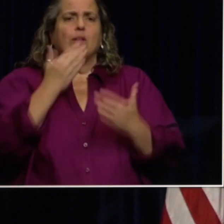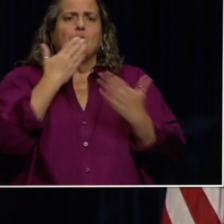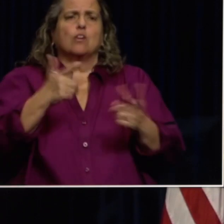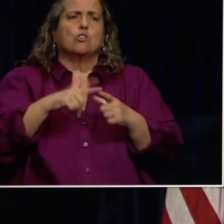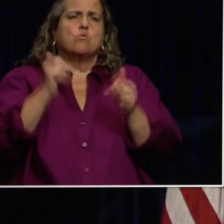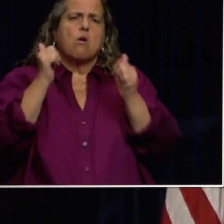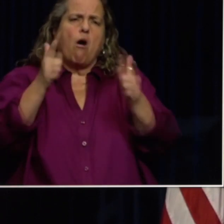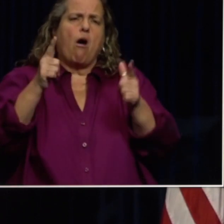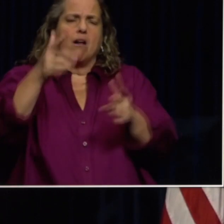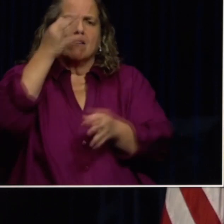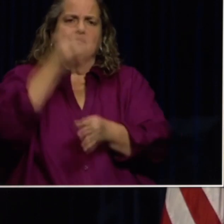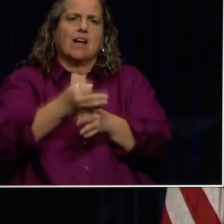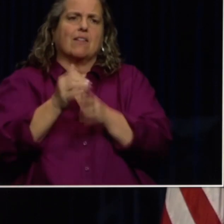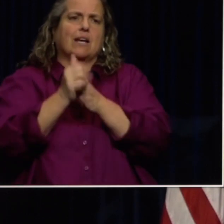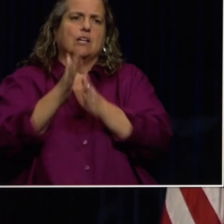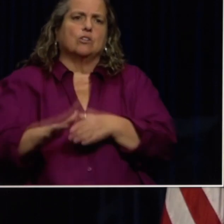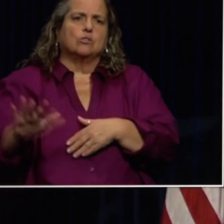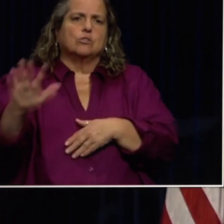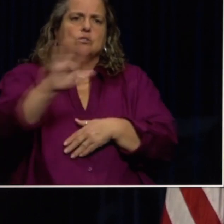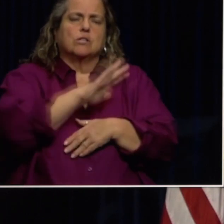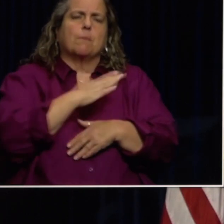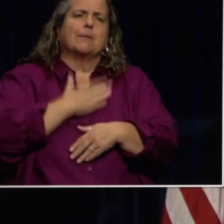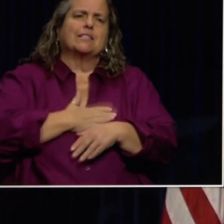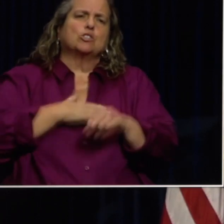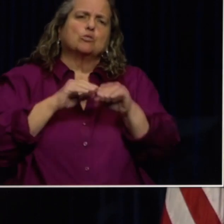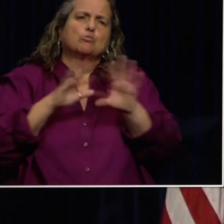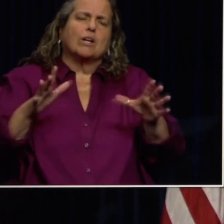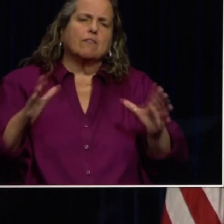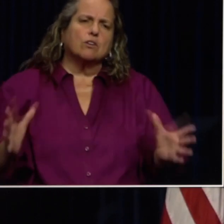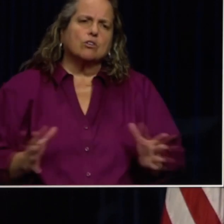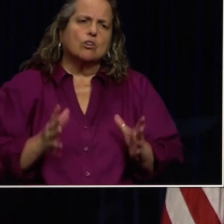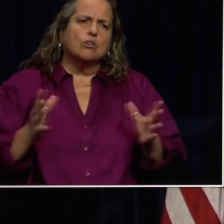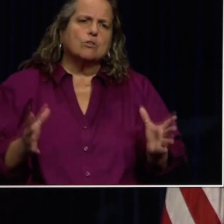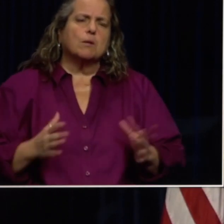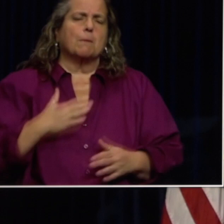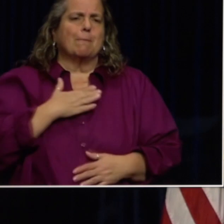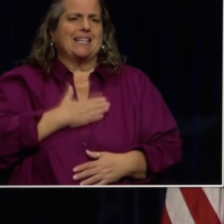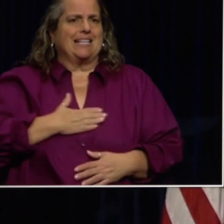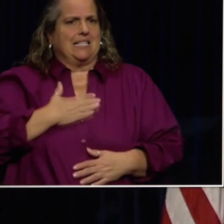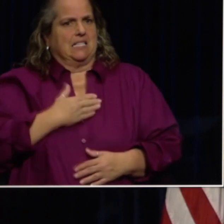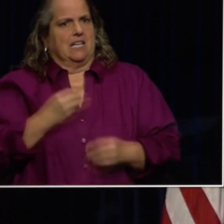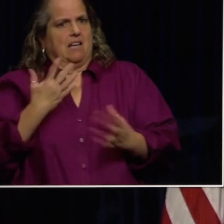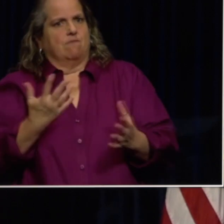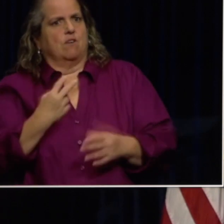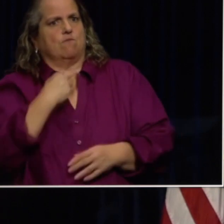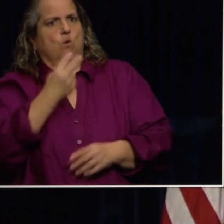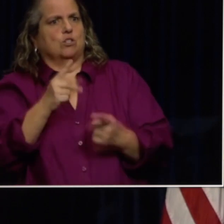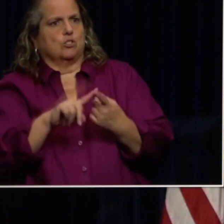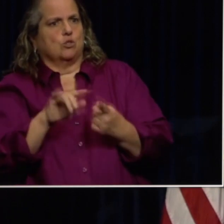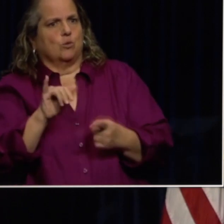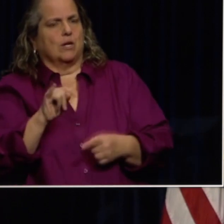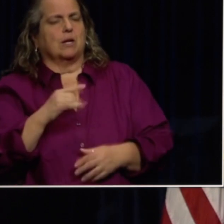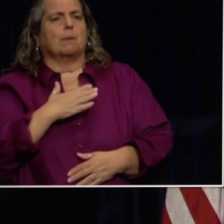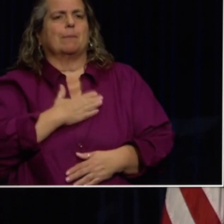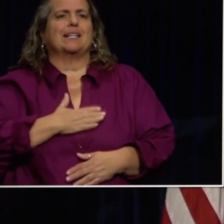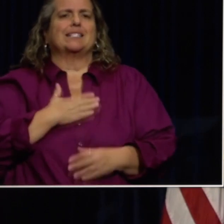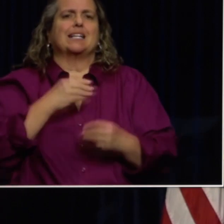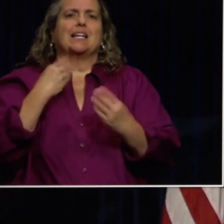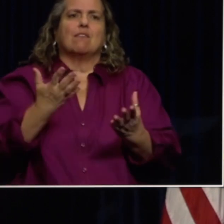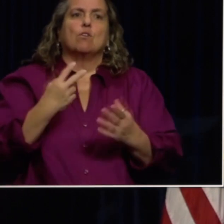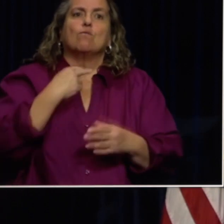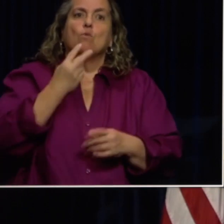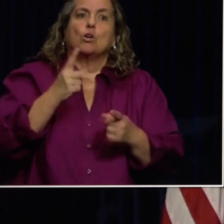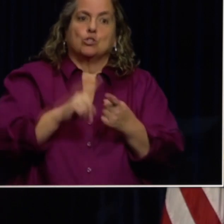leaders out there. And please spread the encouragement. Please give voice to it. Please give voice to your